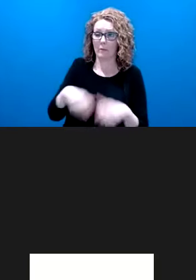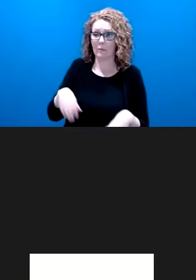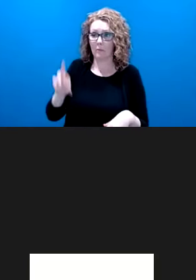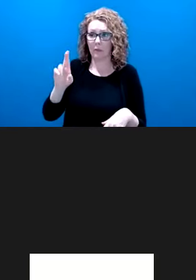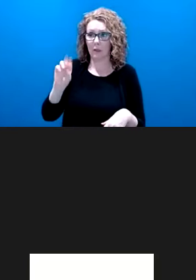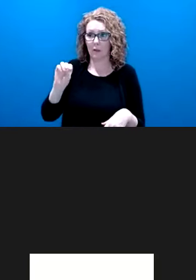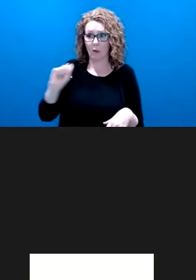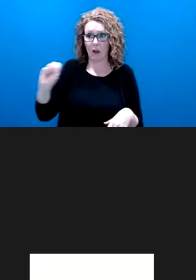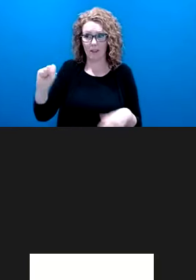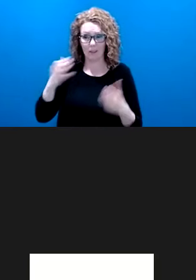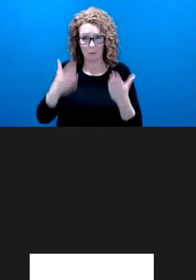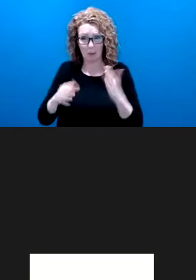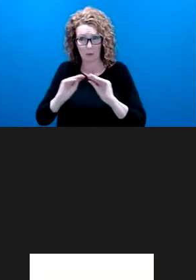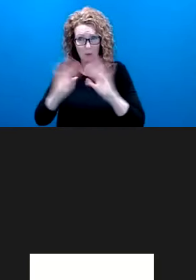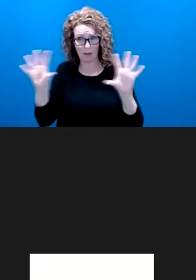clarify a little more.